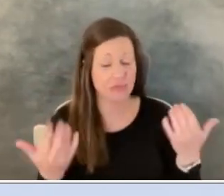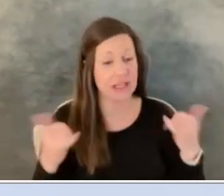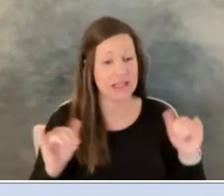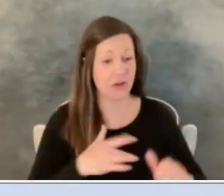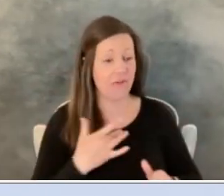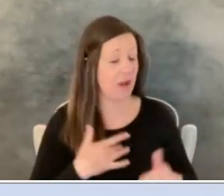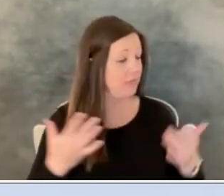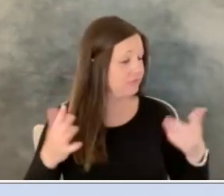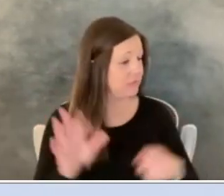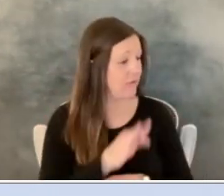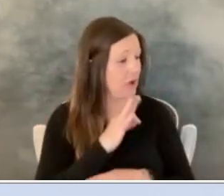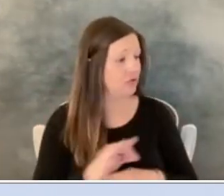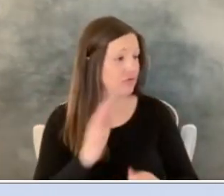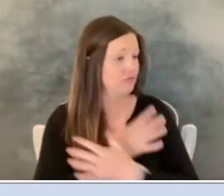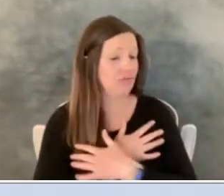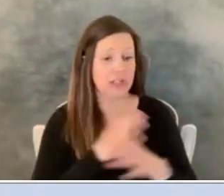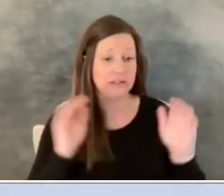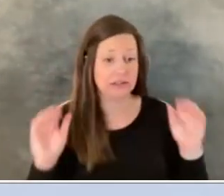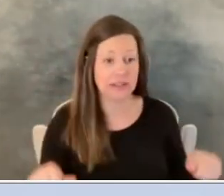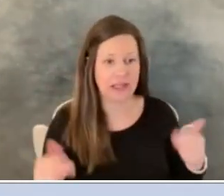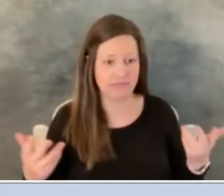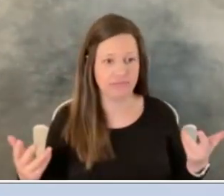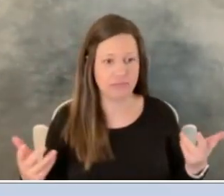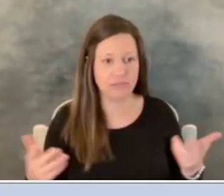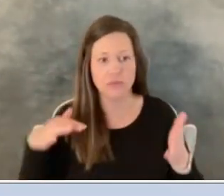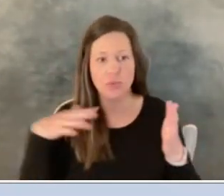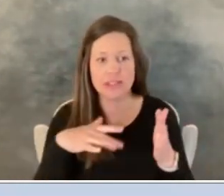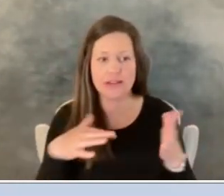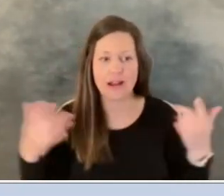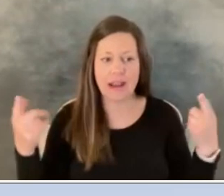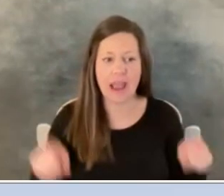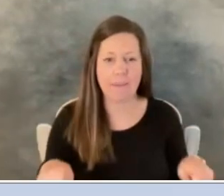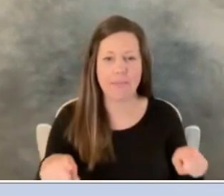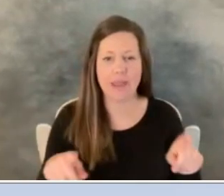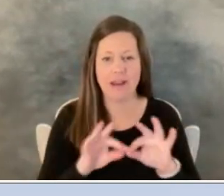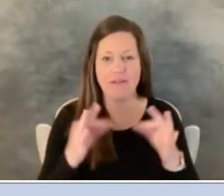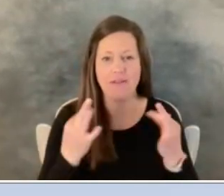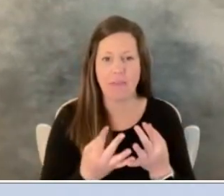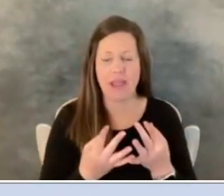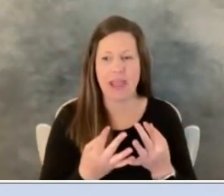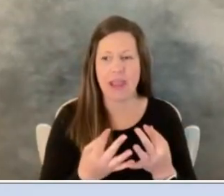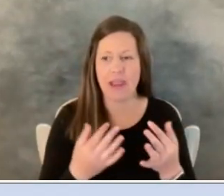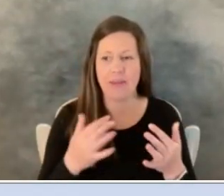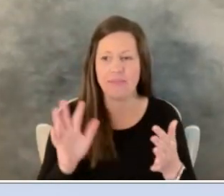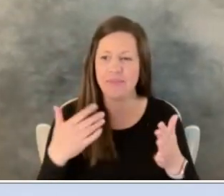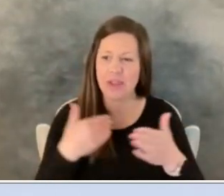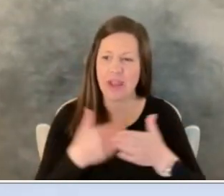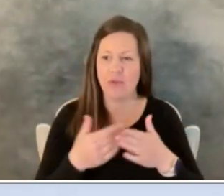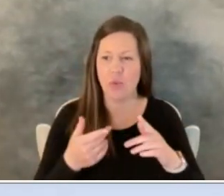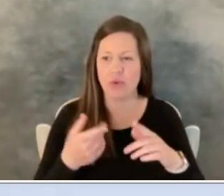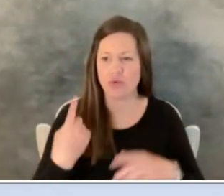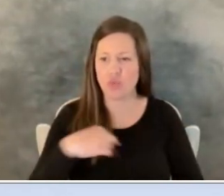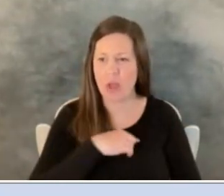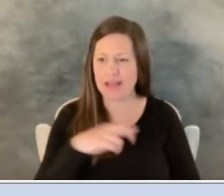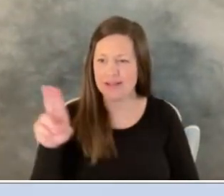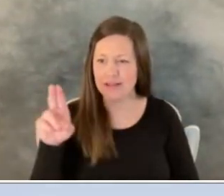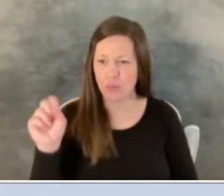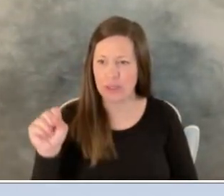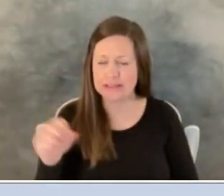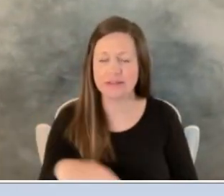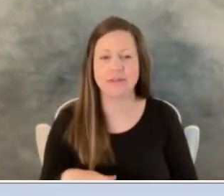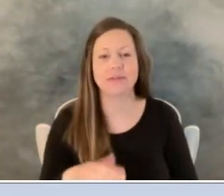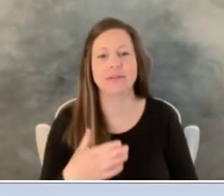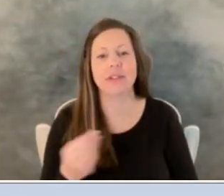functional. So there was a study conducted on a family not too far from us in US that